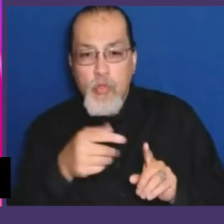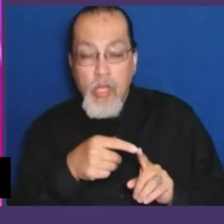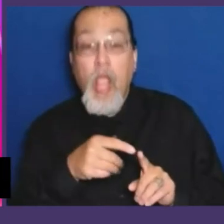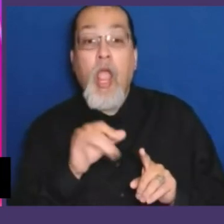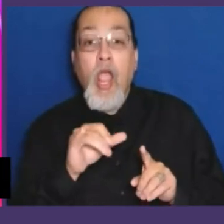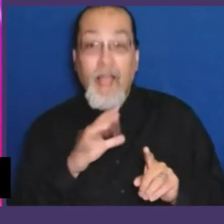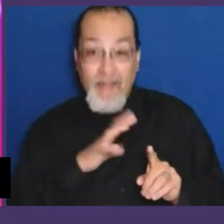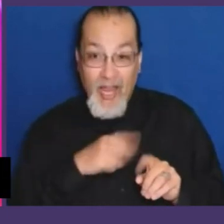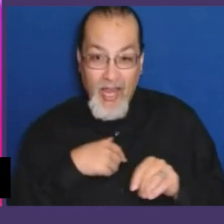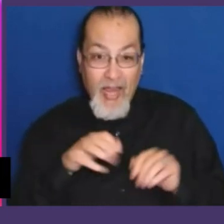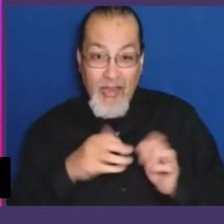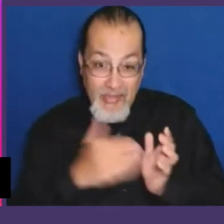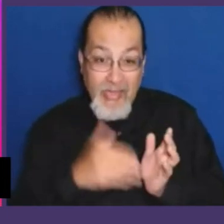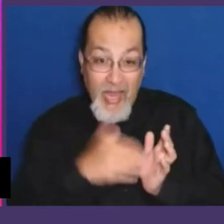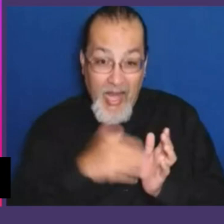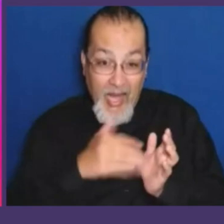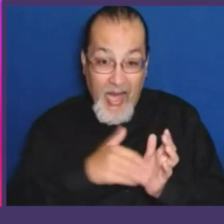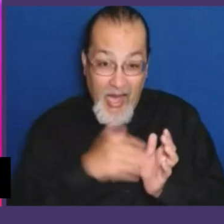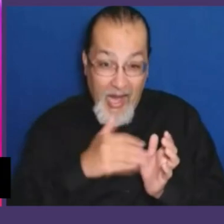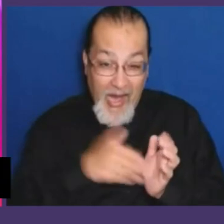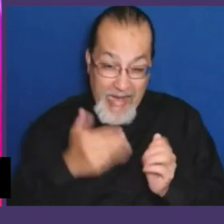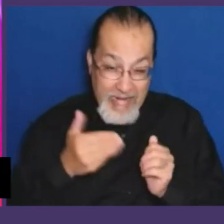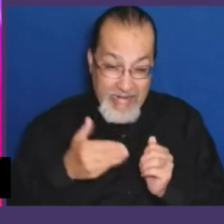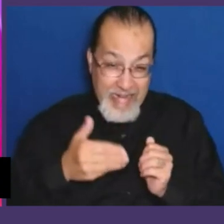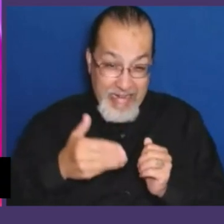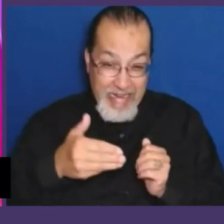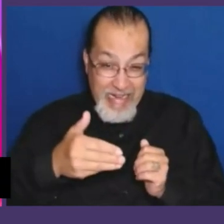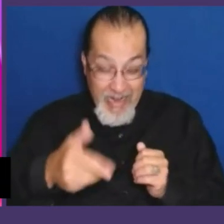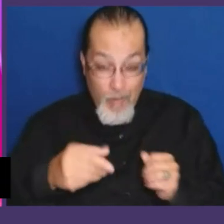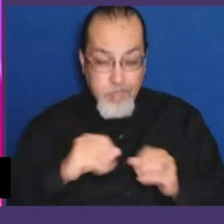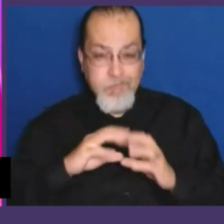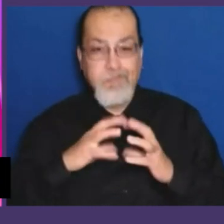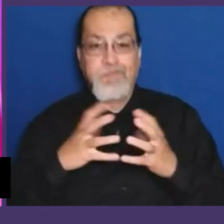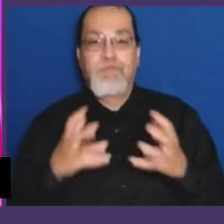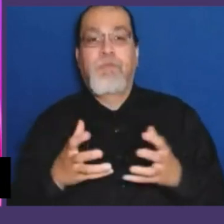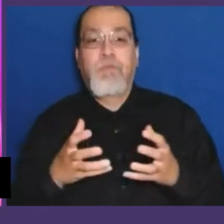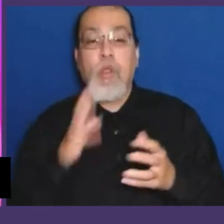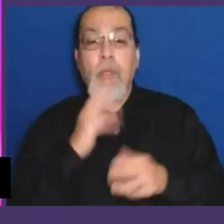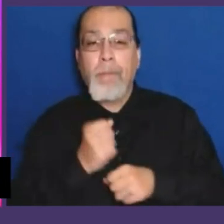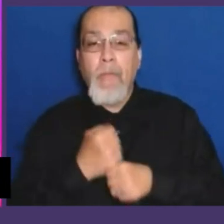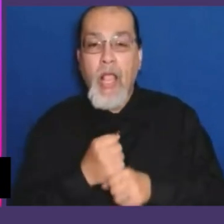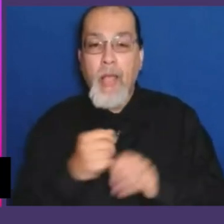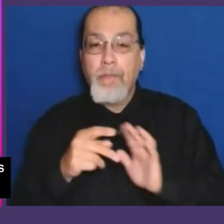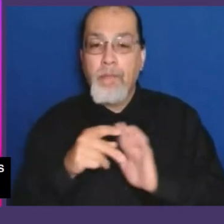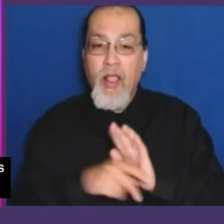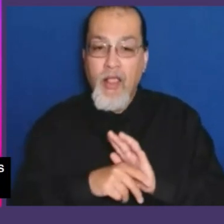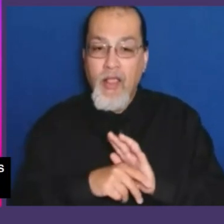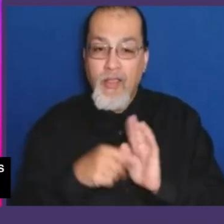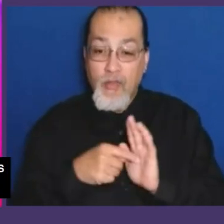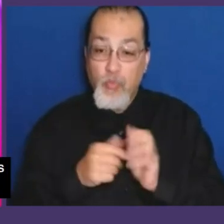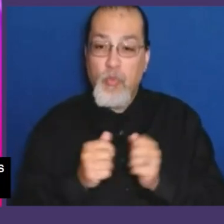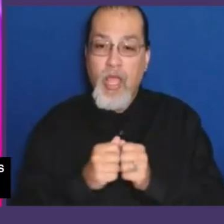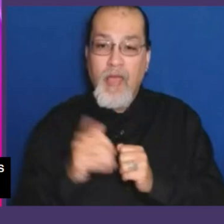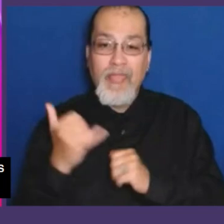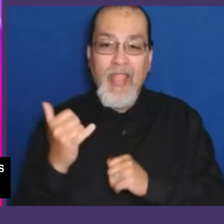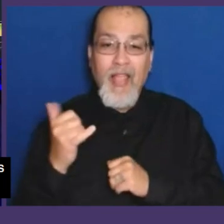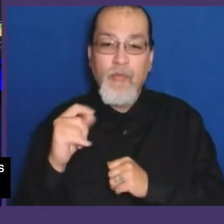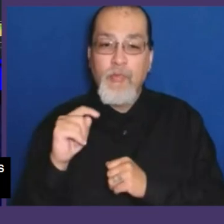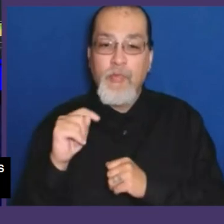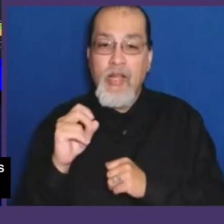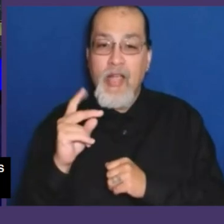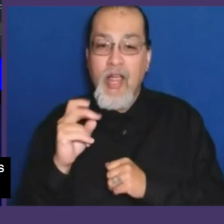tokens here, and it basically, all of the completions here will score high according to the reward model that we trained in the previous stage.